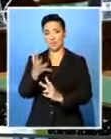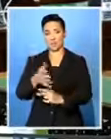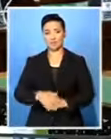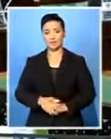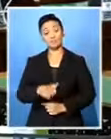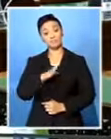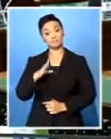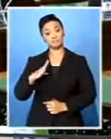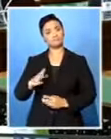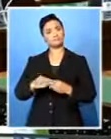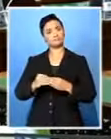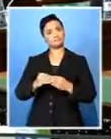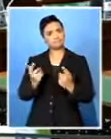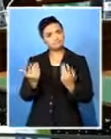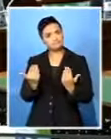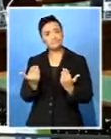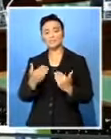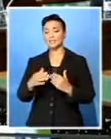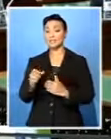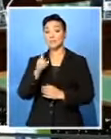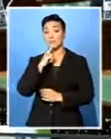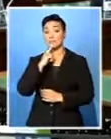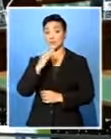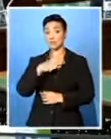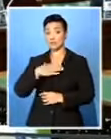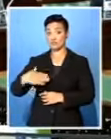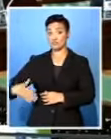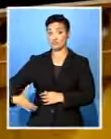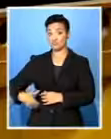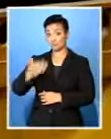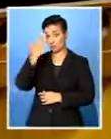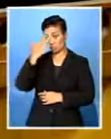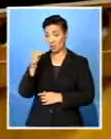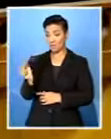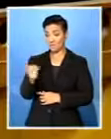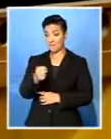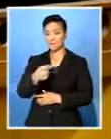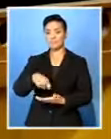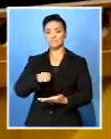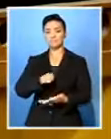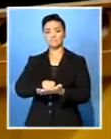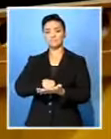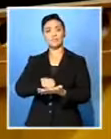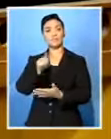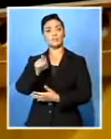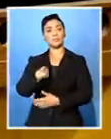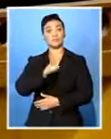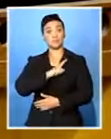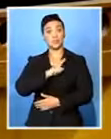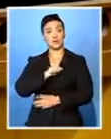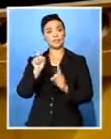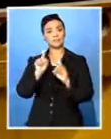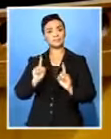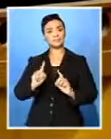Committee members also expressed disappointment in President Jacob Zuma's failure to sign a proclamation for the